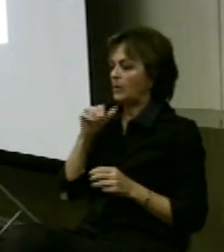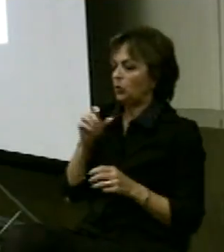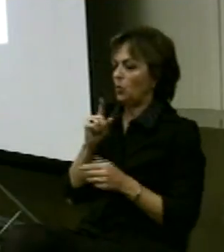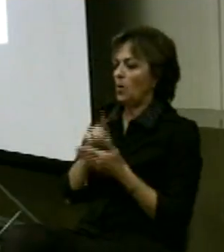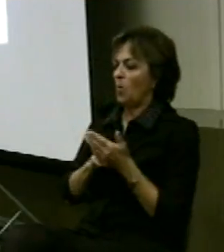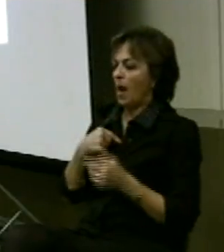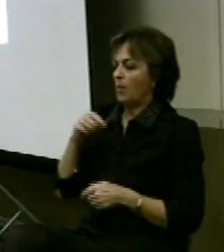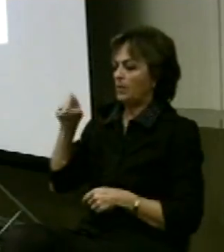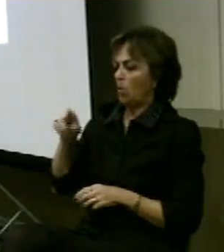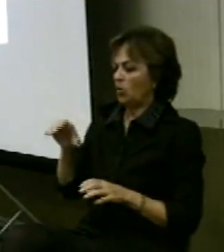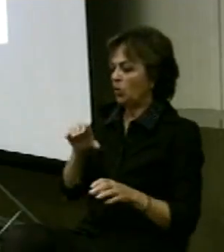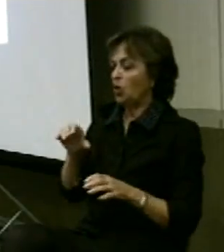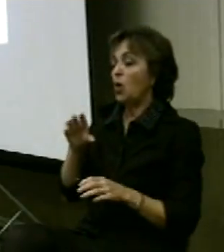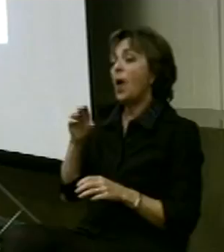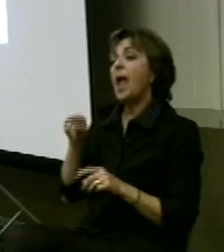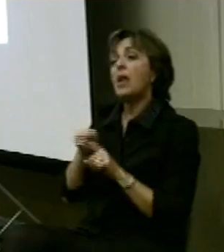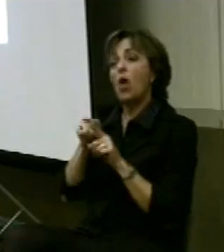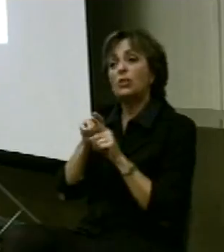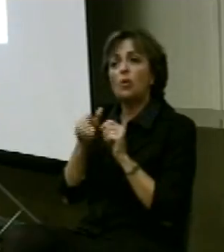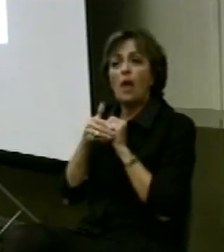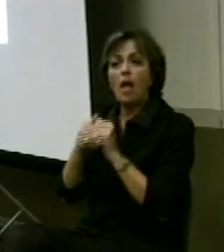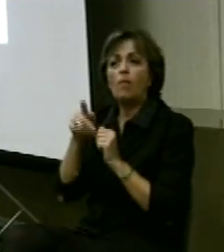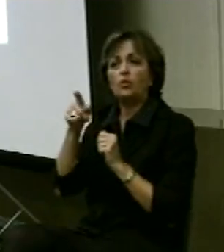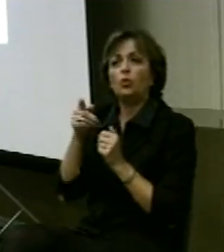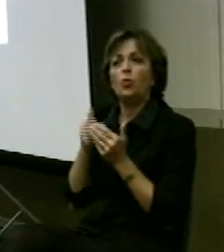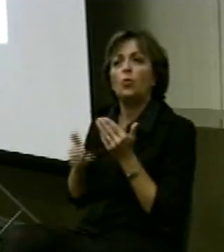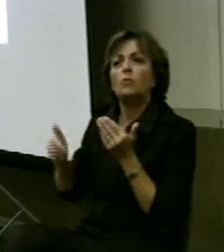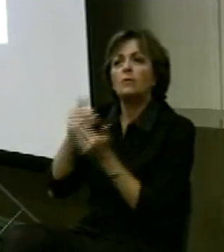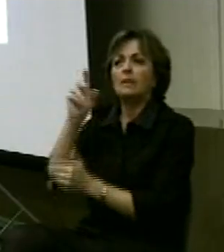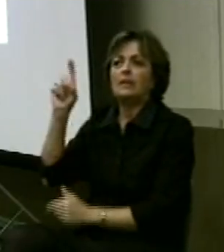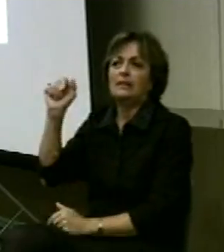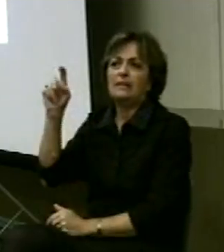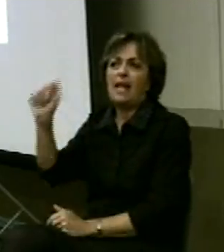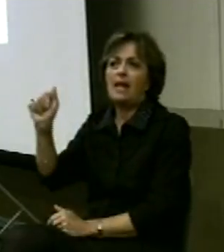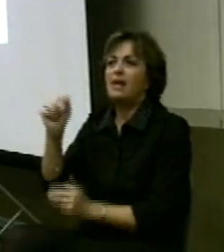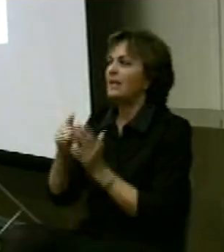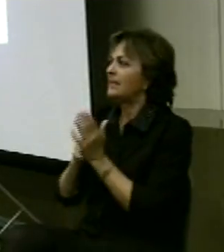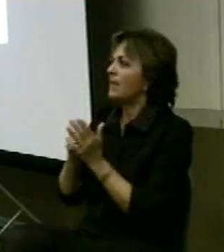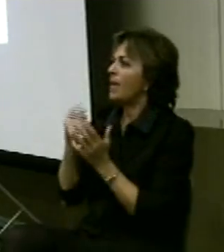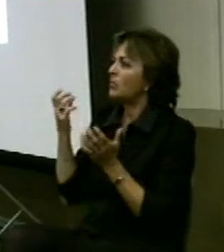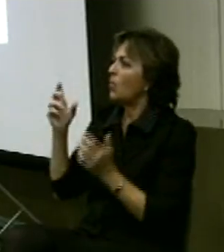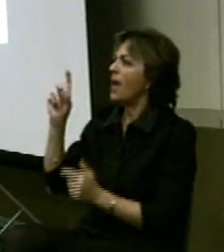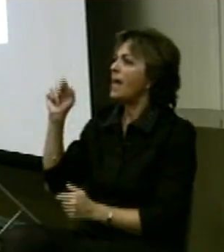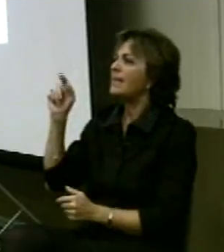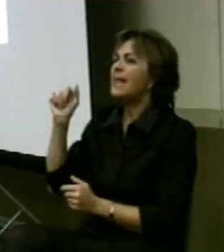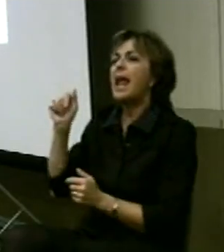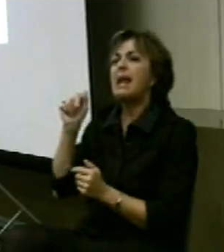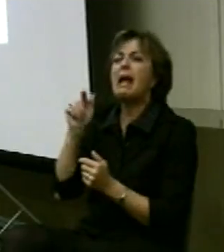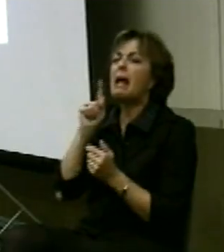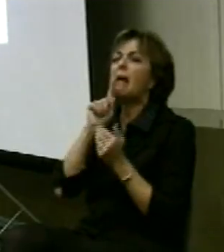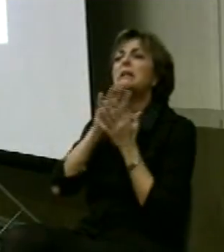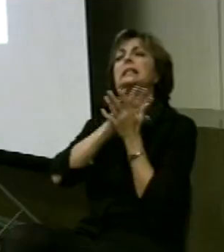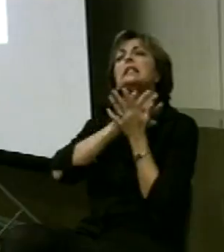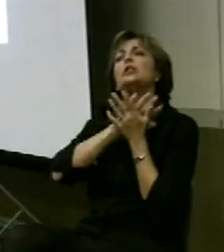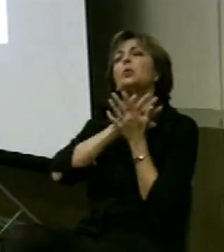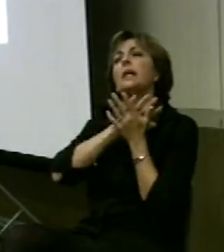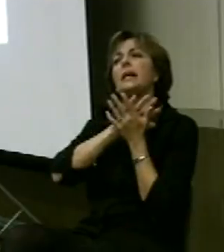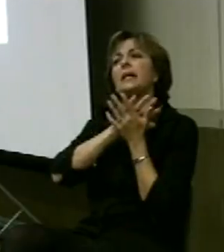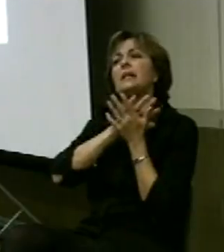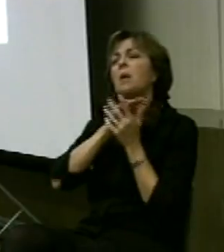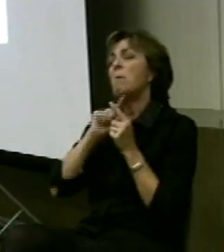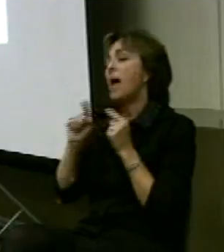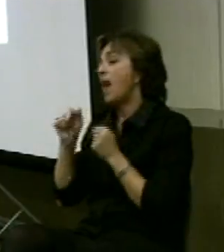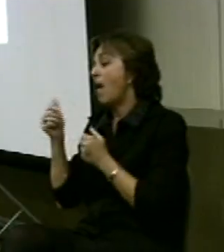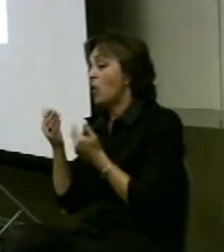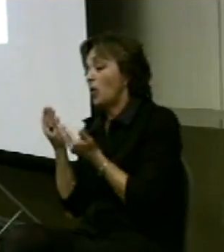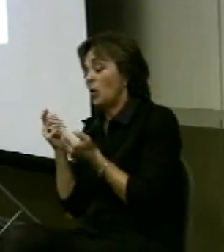also serves for you as a data collection piece. So something to think about. Sometimes we want our data to be discrete, but at other times it might not necessarily matter.